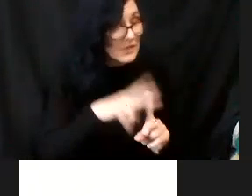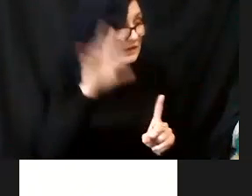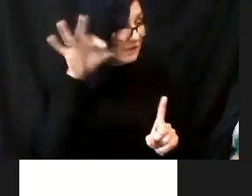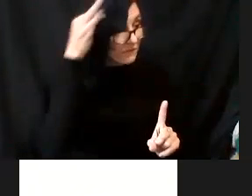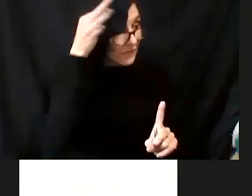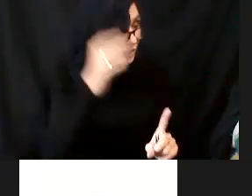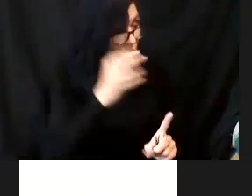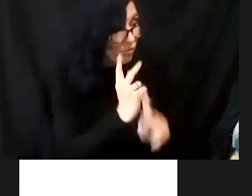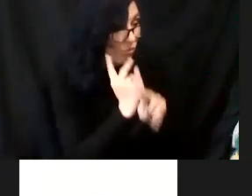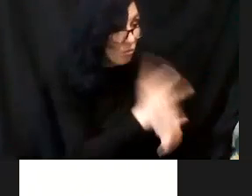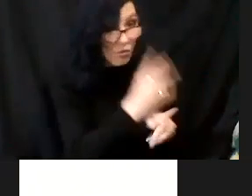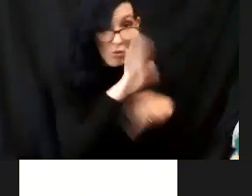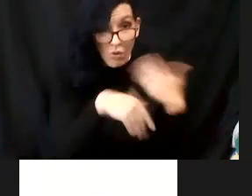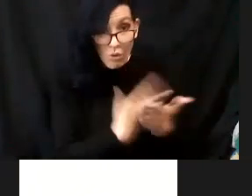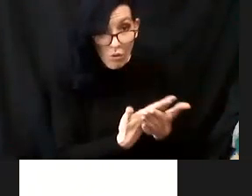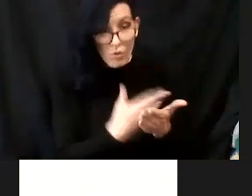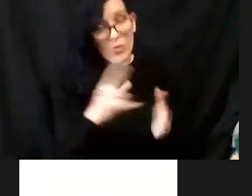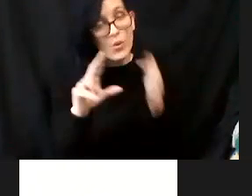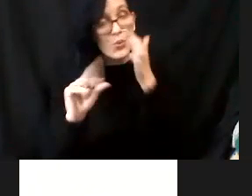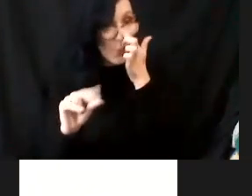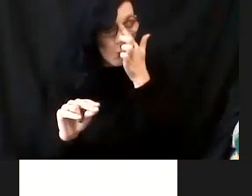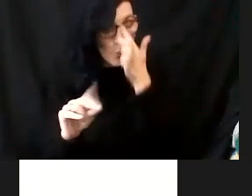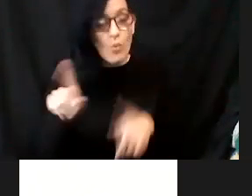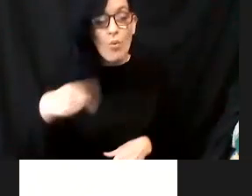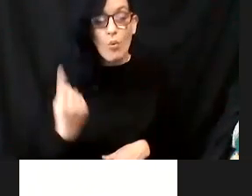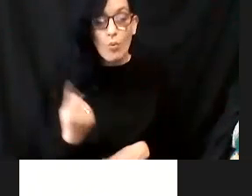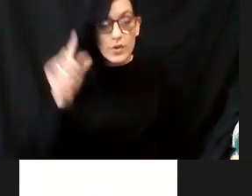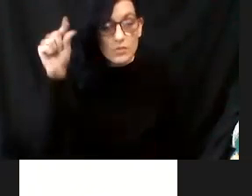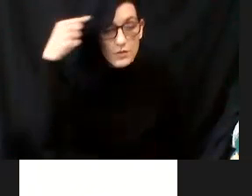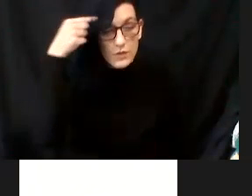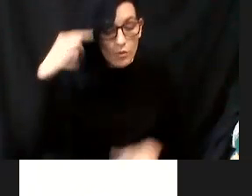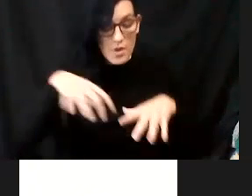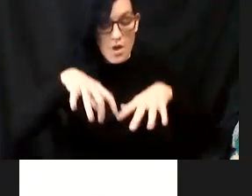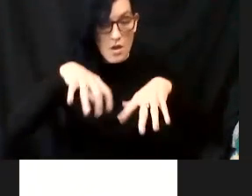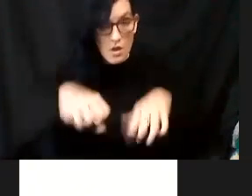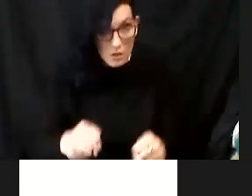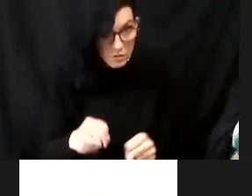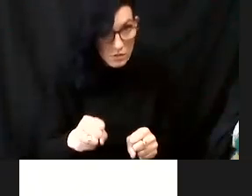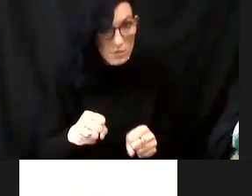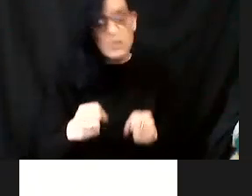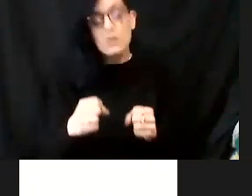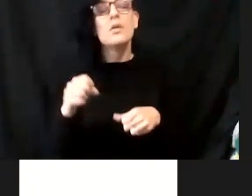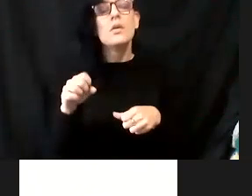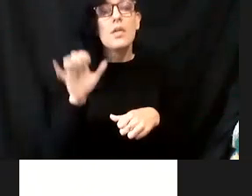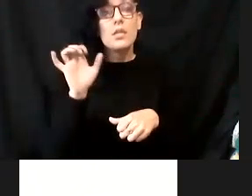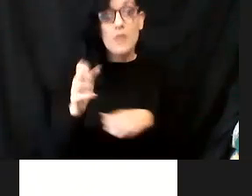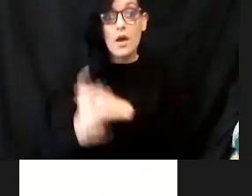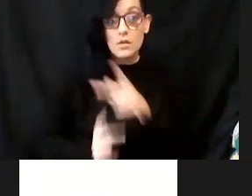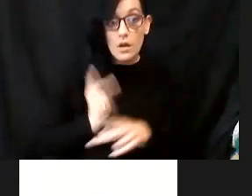to loans that are held by the federal government. So if you want, and this is actually,